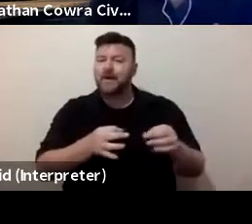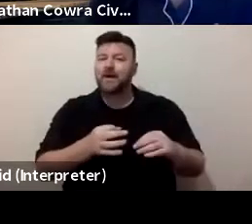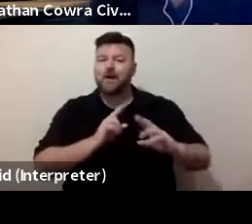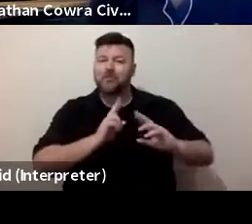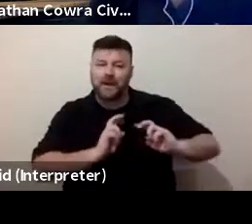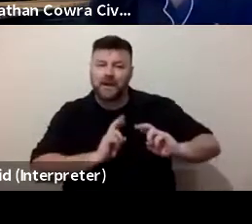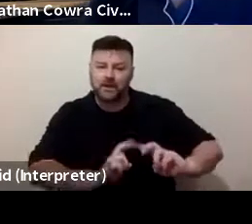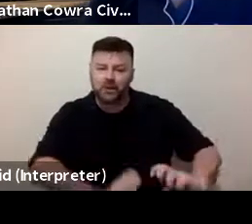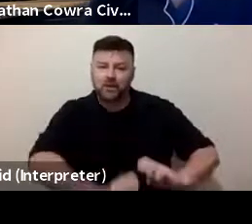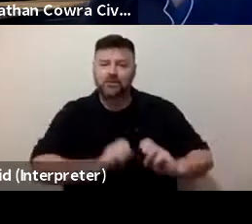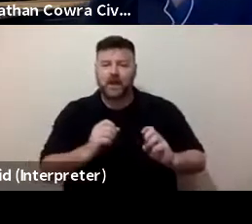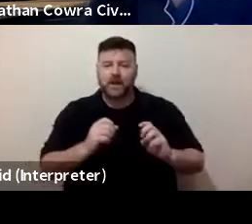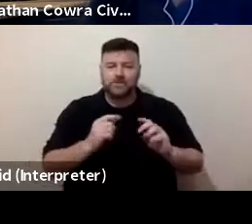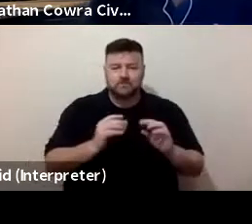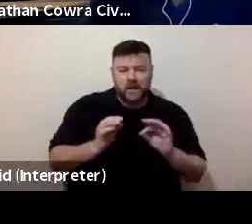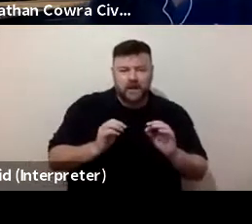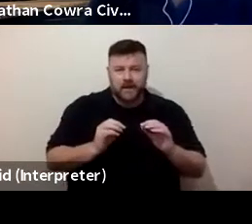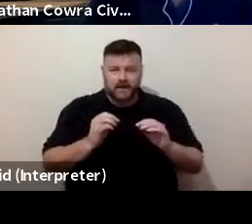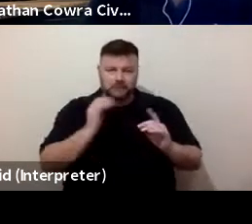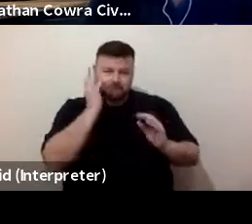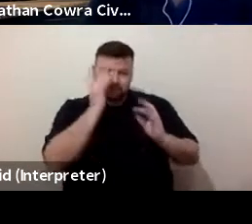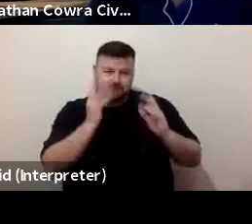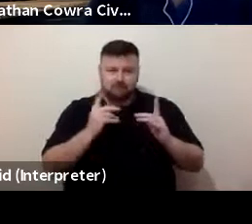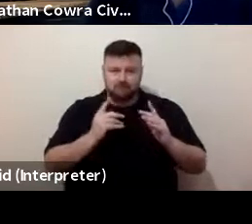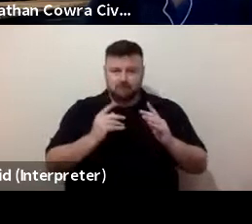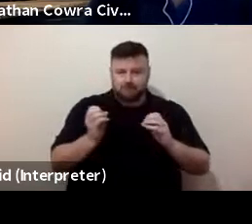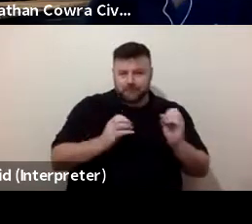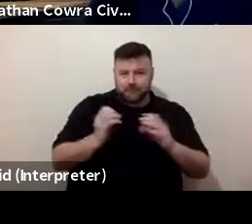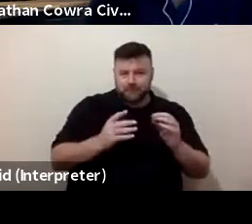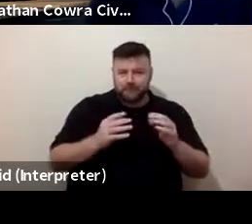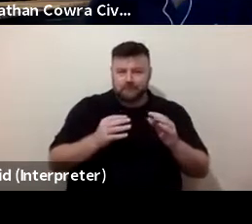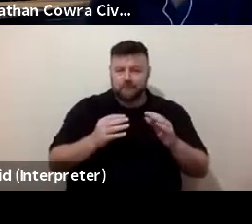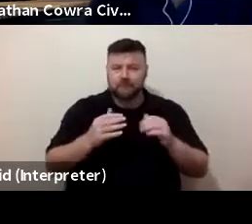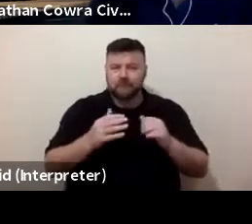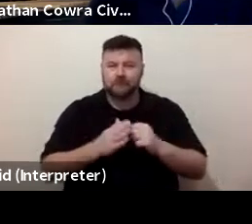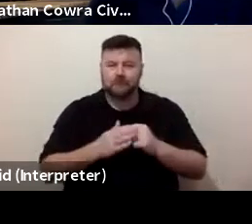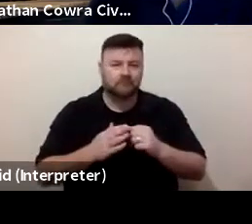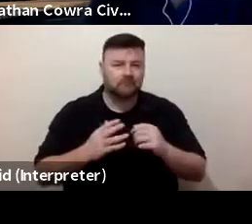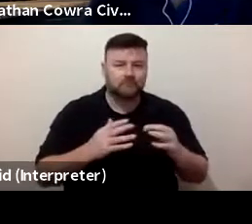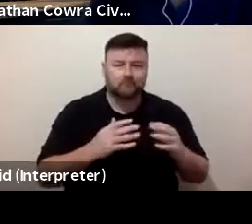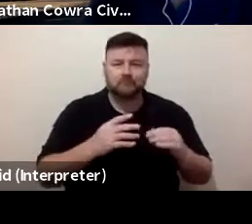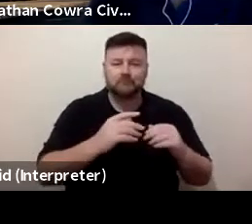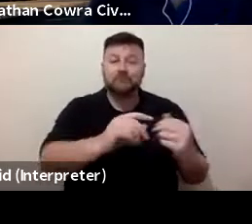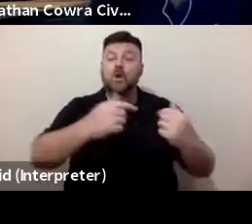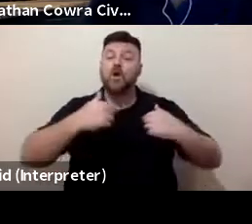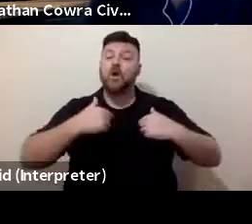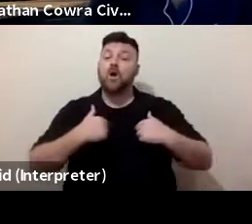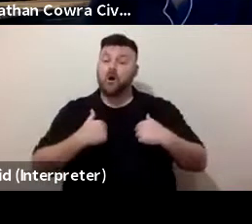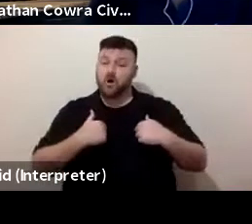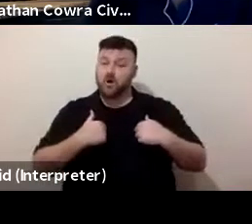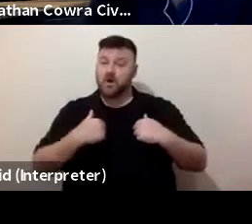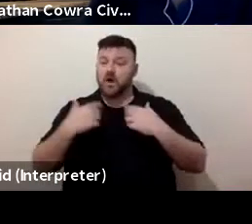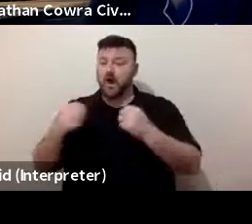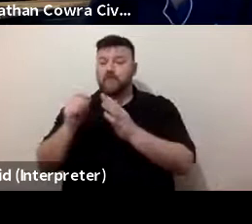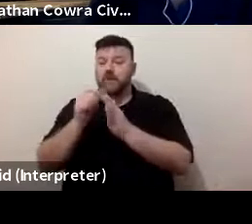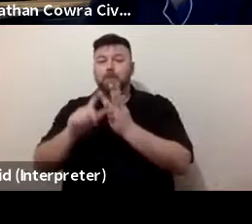researching and kind of putting the model together for about 18 months. I run and co-host the podcast Broriginals, which is a comedy show